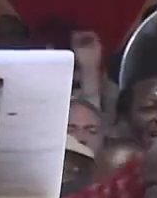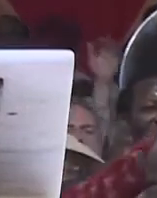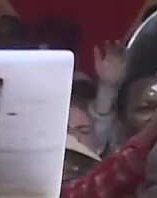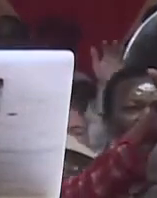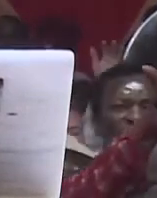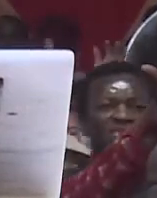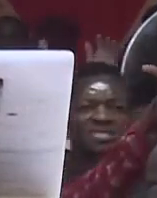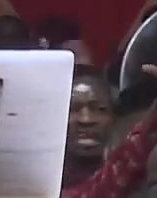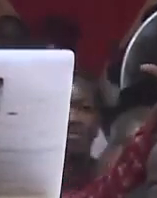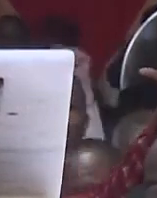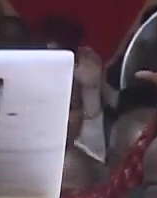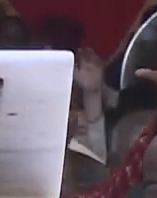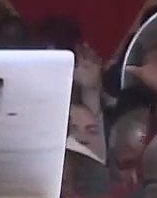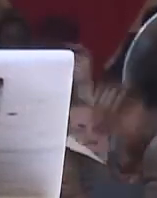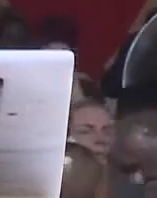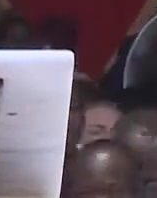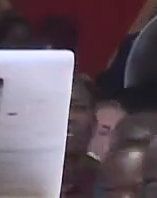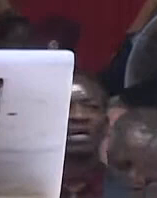Spirit to your holy name.